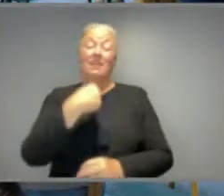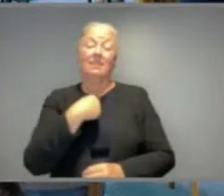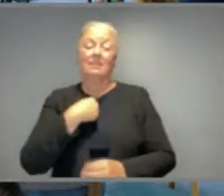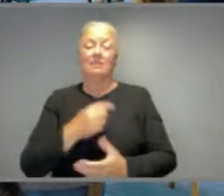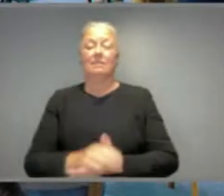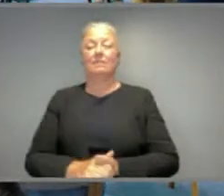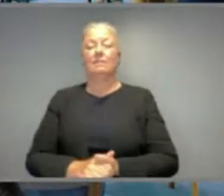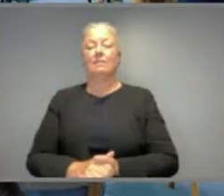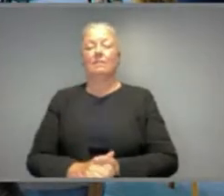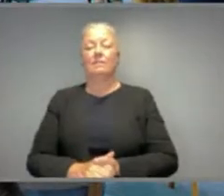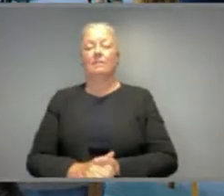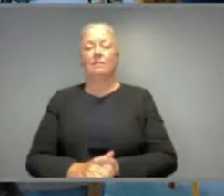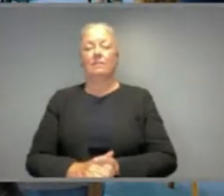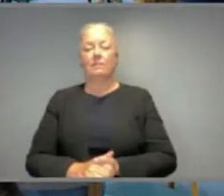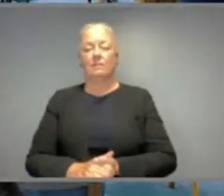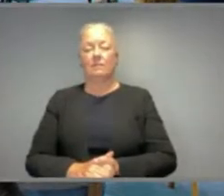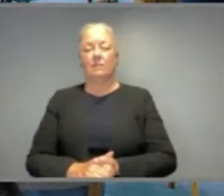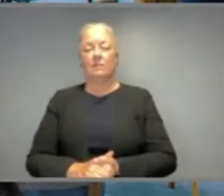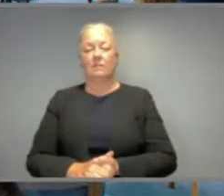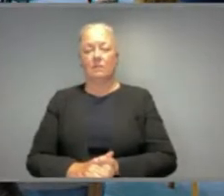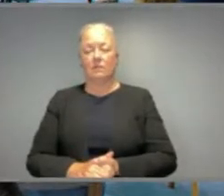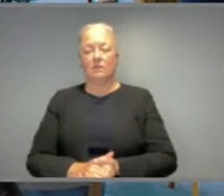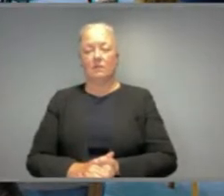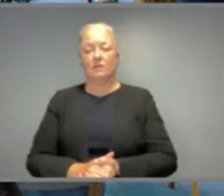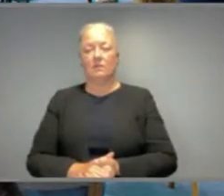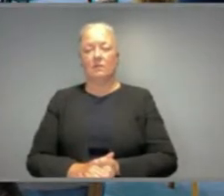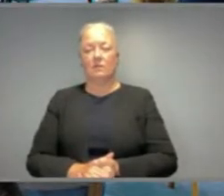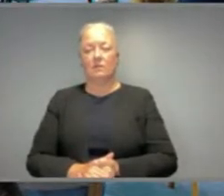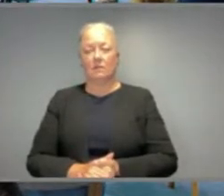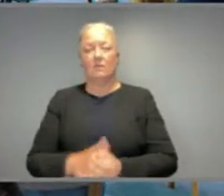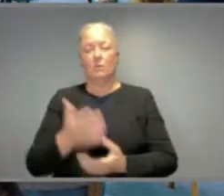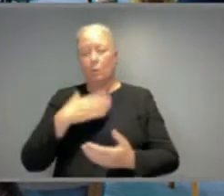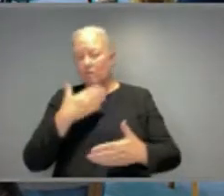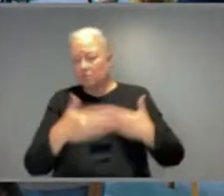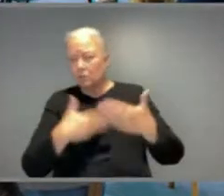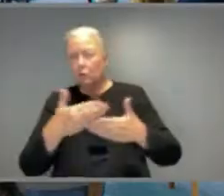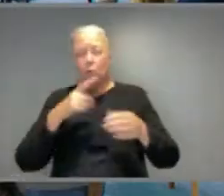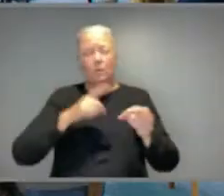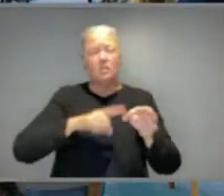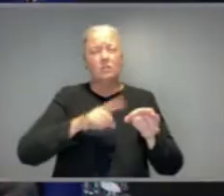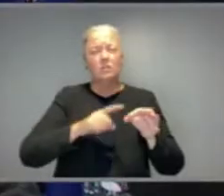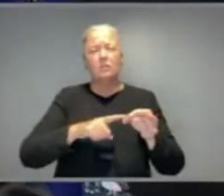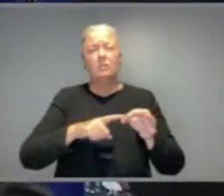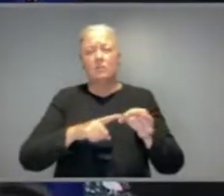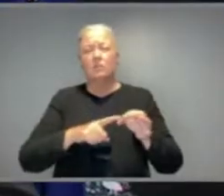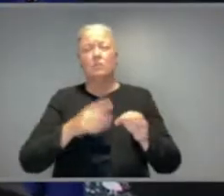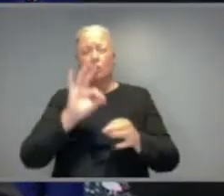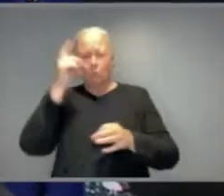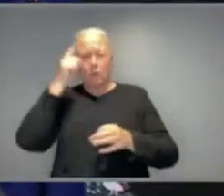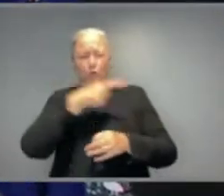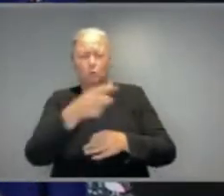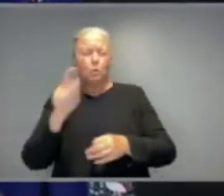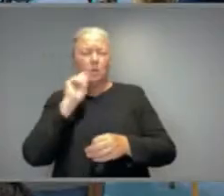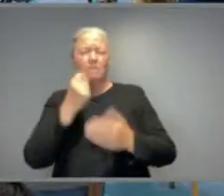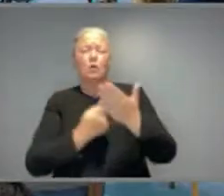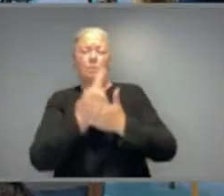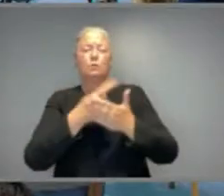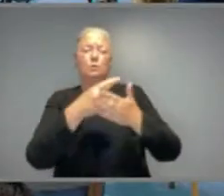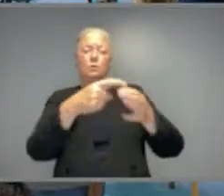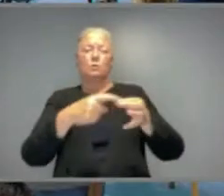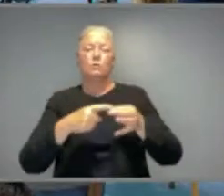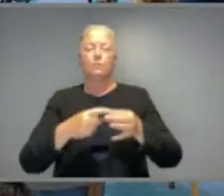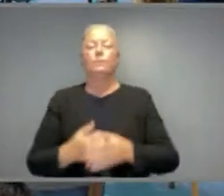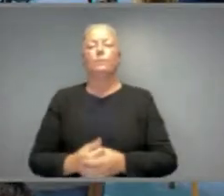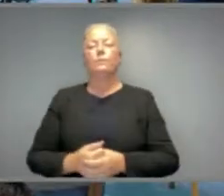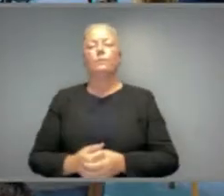but questions time's not till 2, but so we're going to keep working through, so don't worry about not getting a question up. Yep. Yeah, the question for the Professor